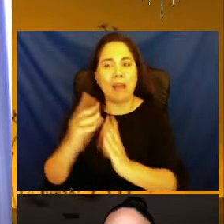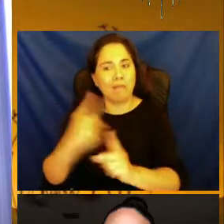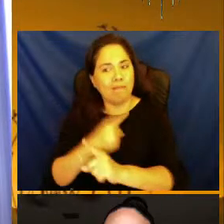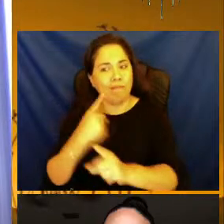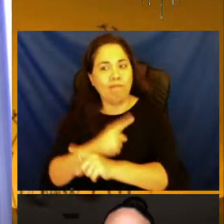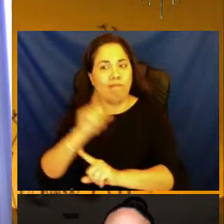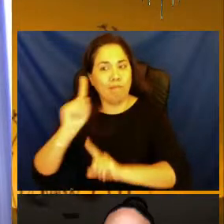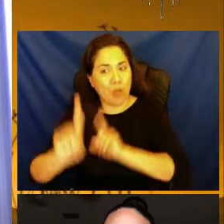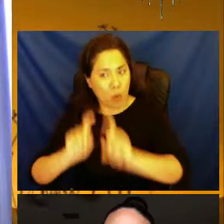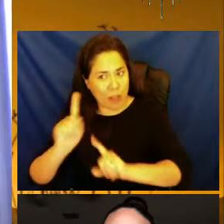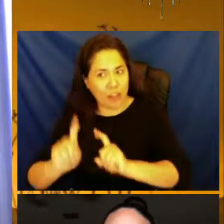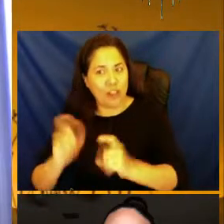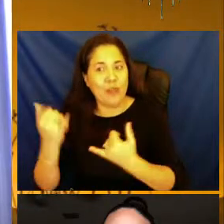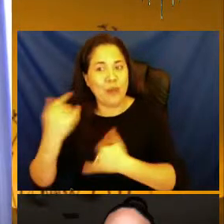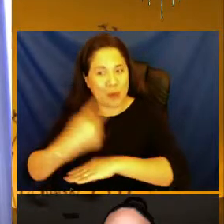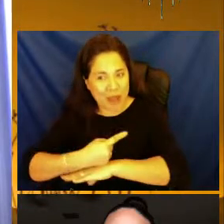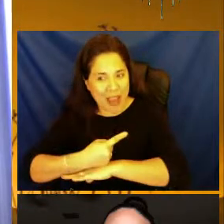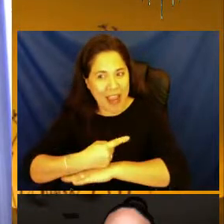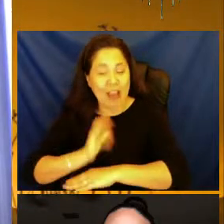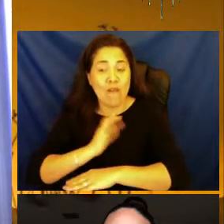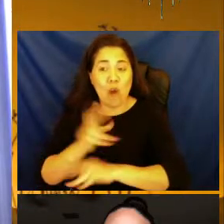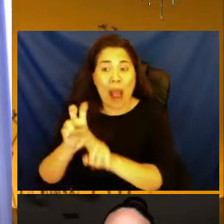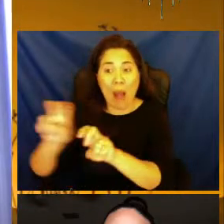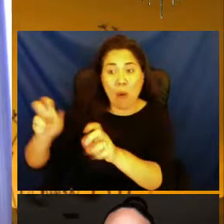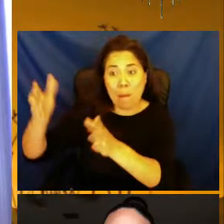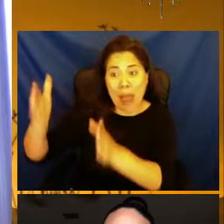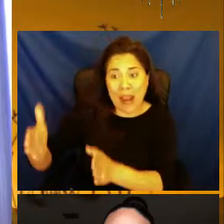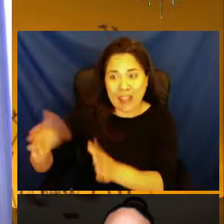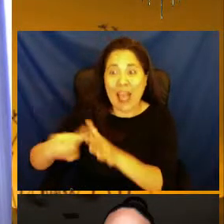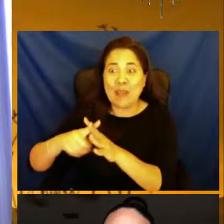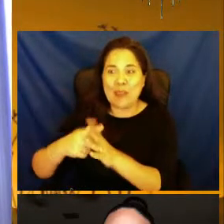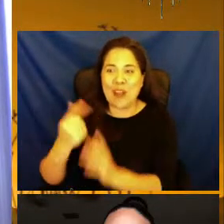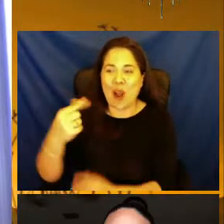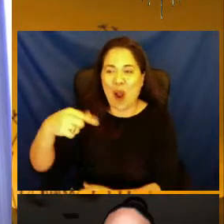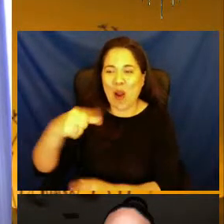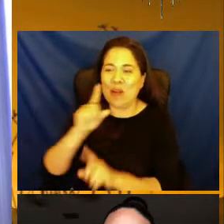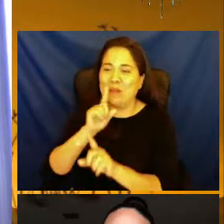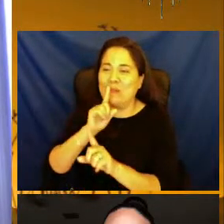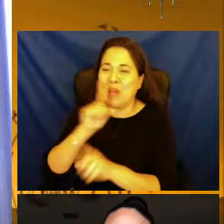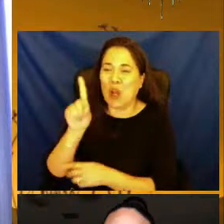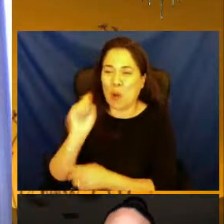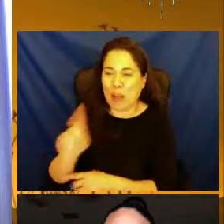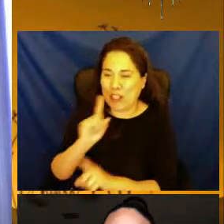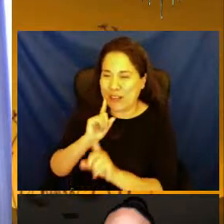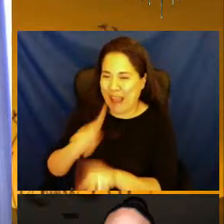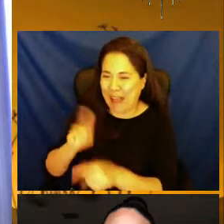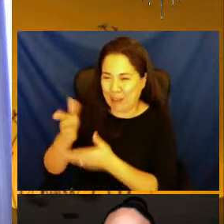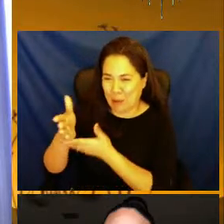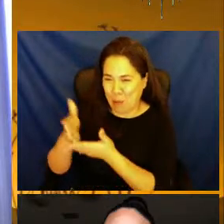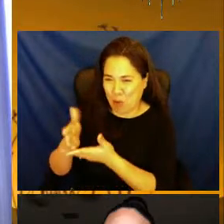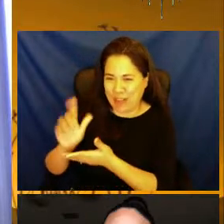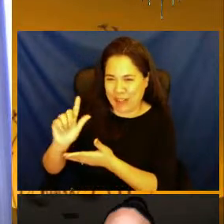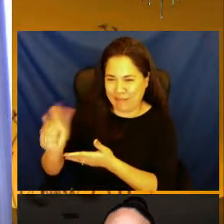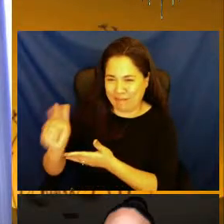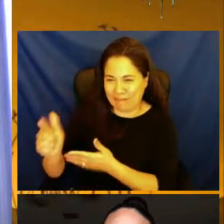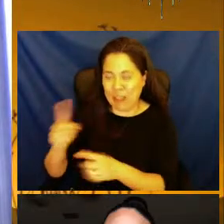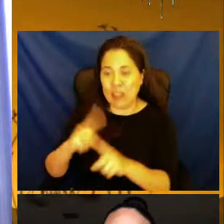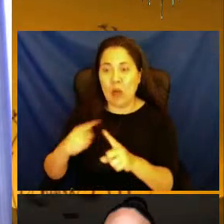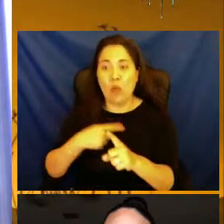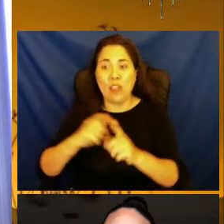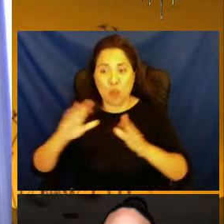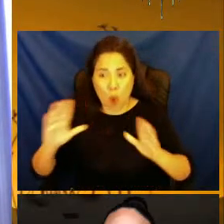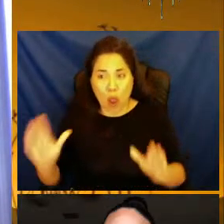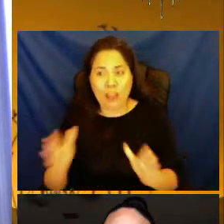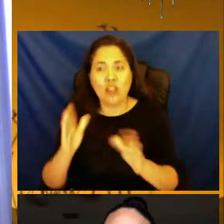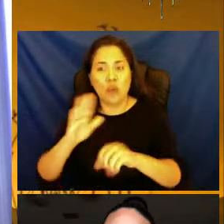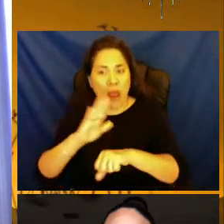right? To our panelists as well as we get into a Q&A from the audience. And so just want to invoke that right now